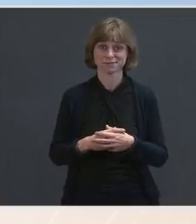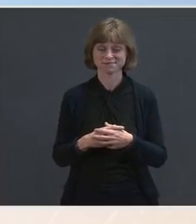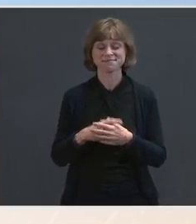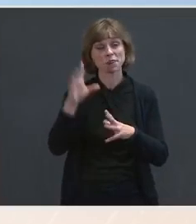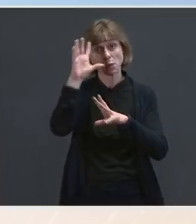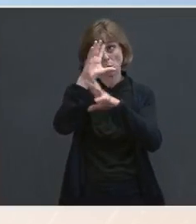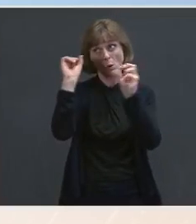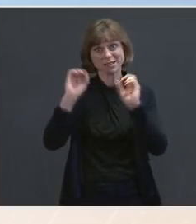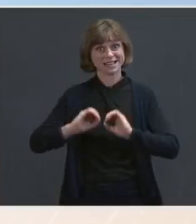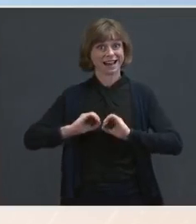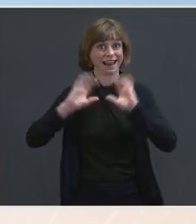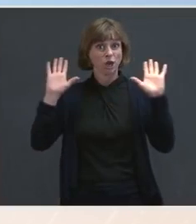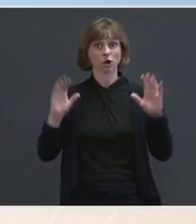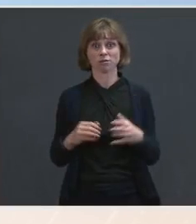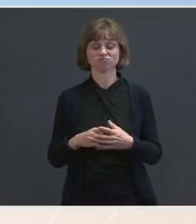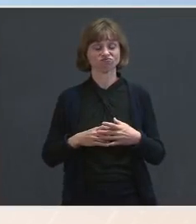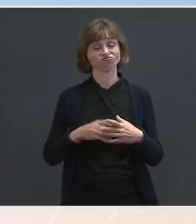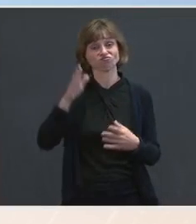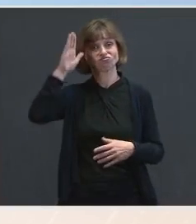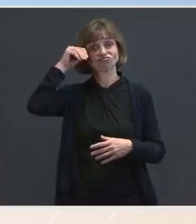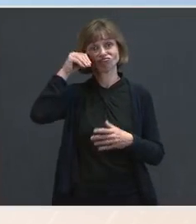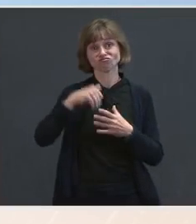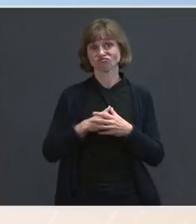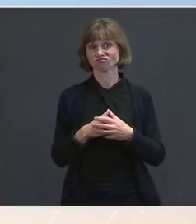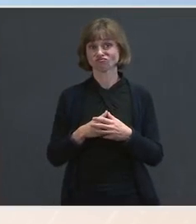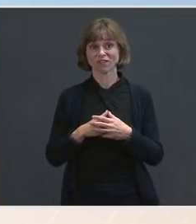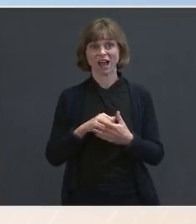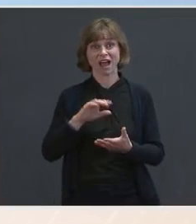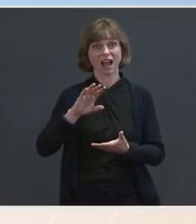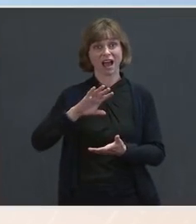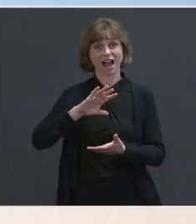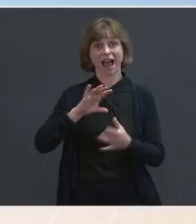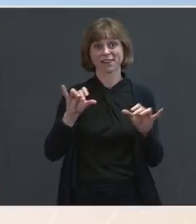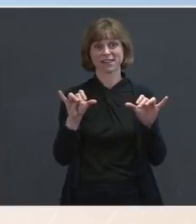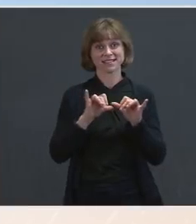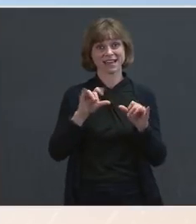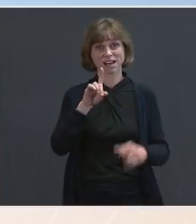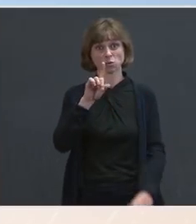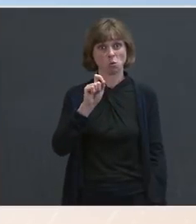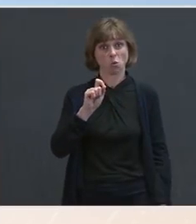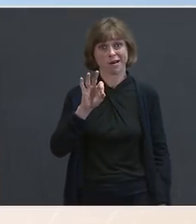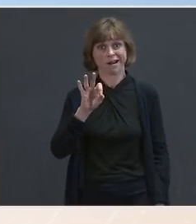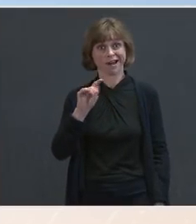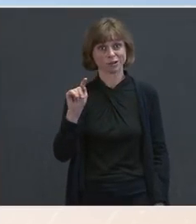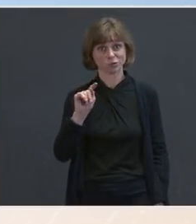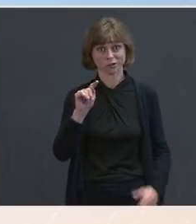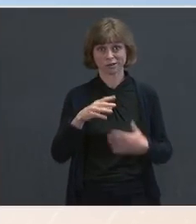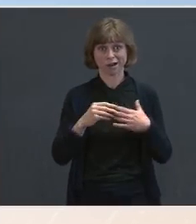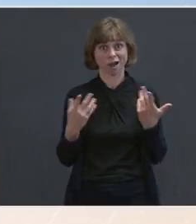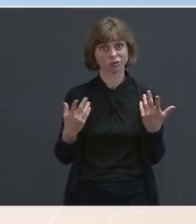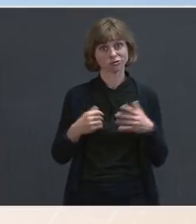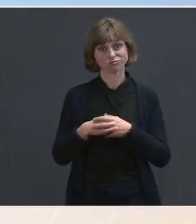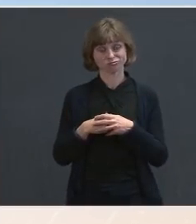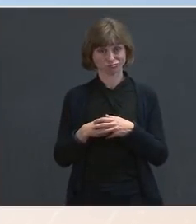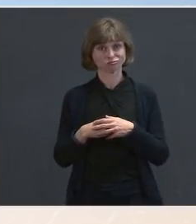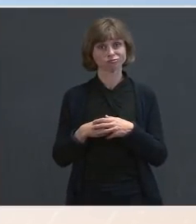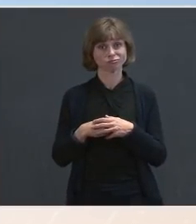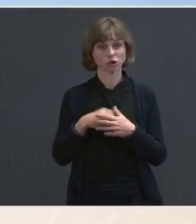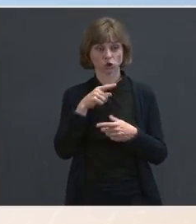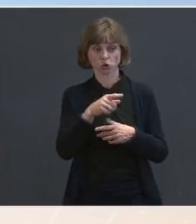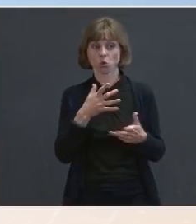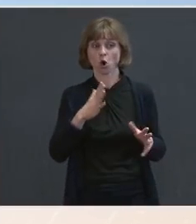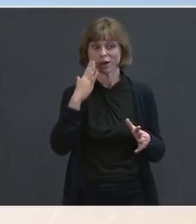clear that he is unmovable on the size of the package, $1.9 trillion. And as you know from covering the Hill,